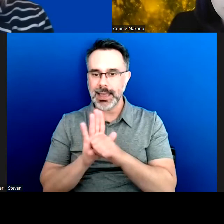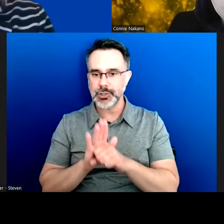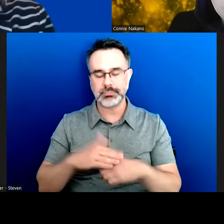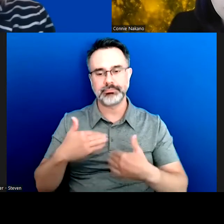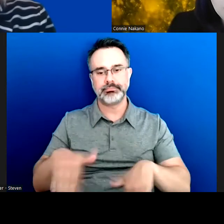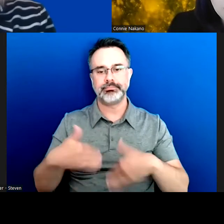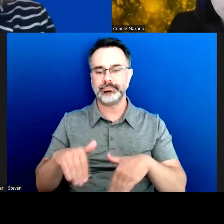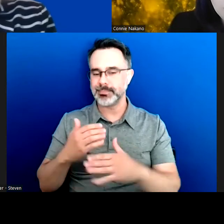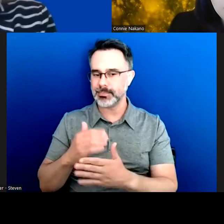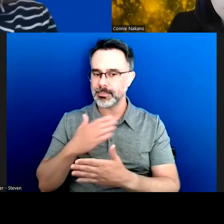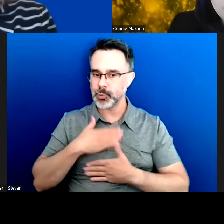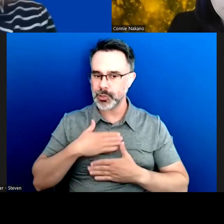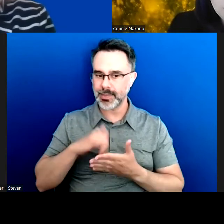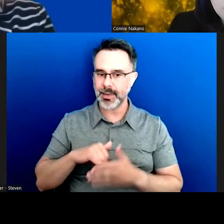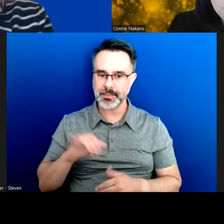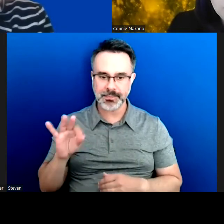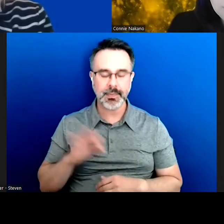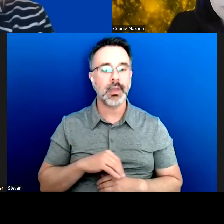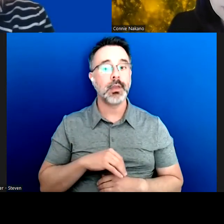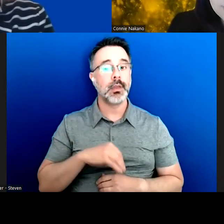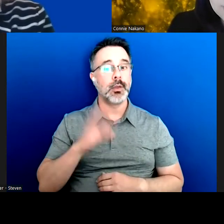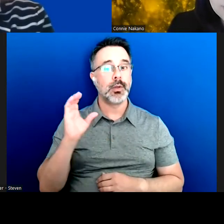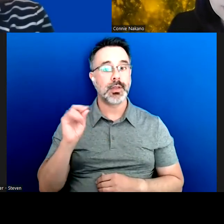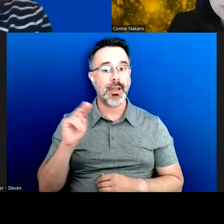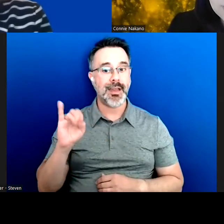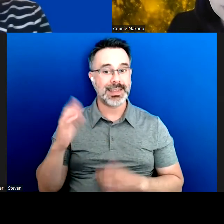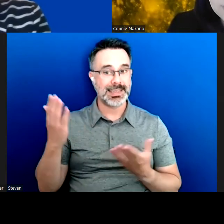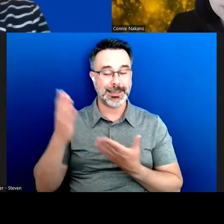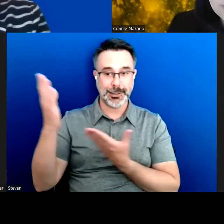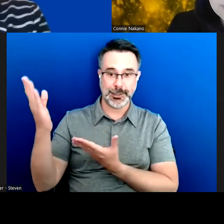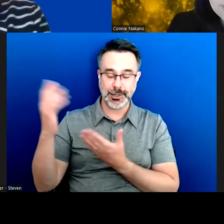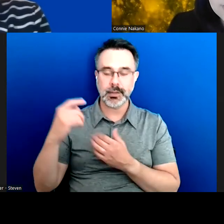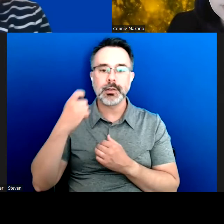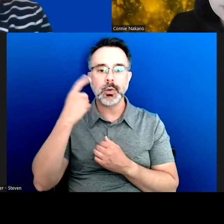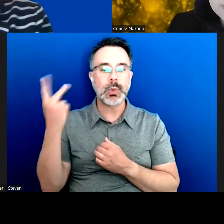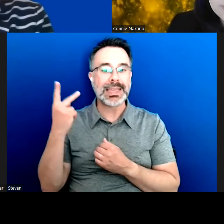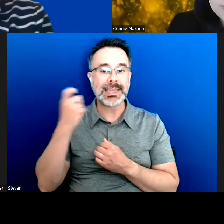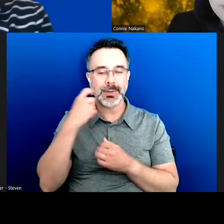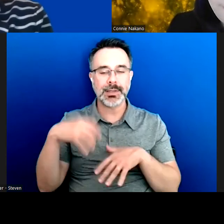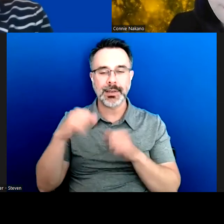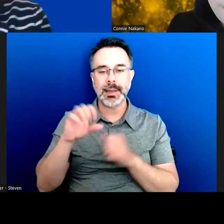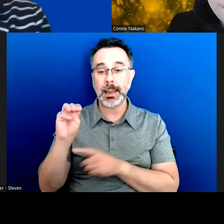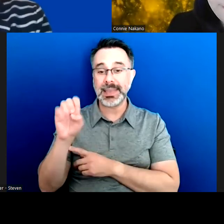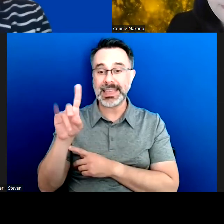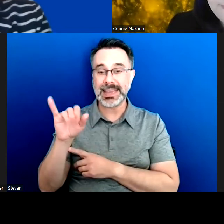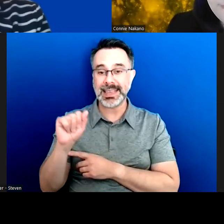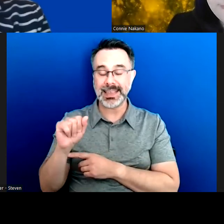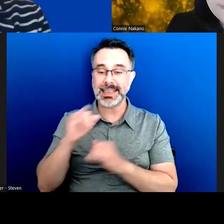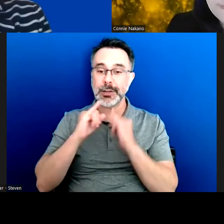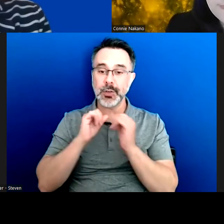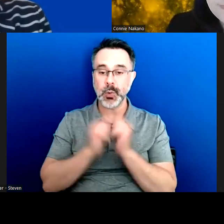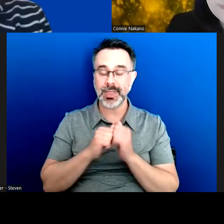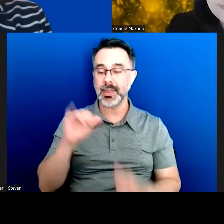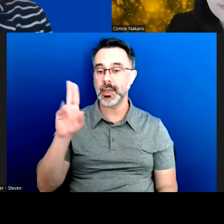appreciated. With Connie here on the screen, we recently did a media interview with Univision, and it